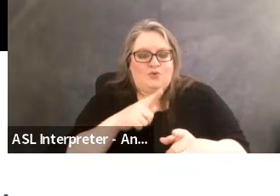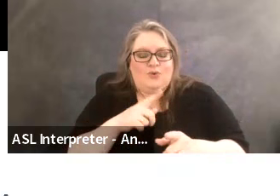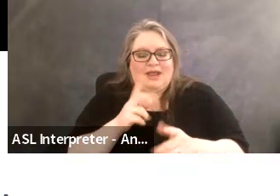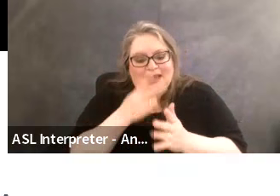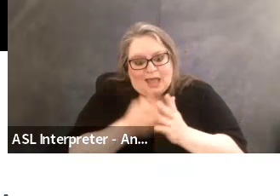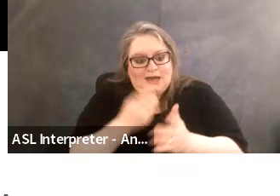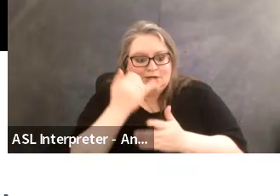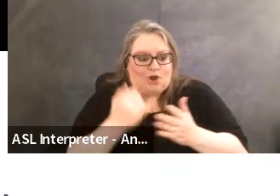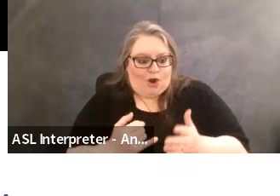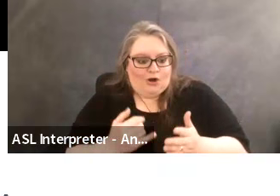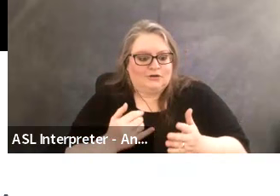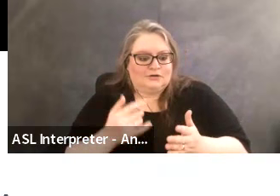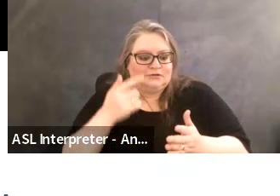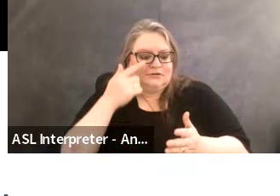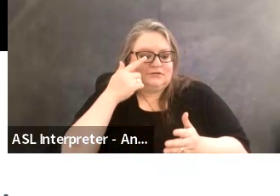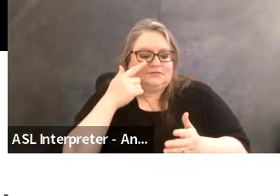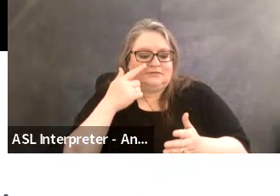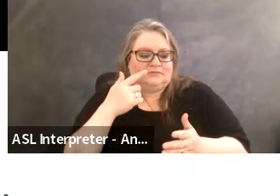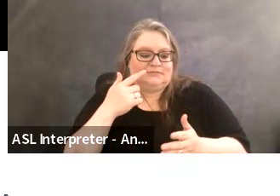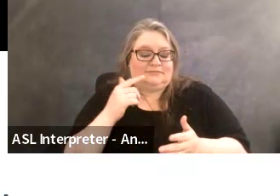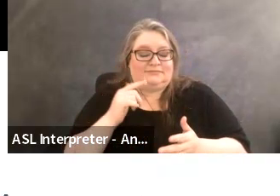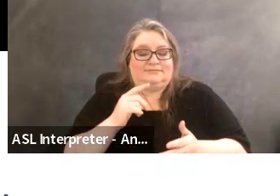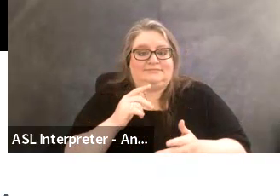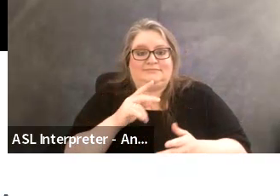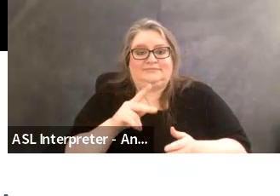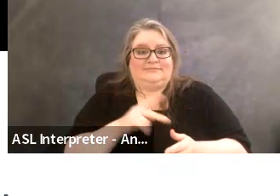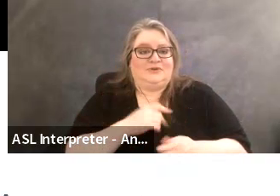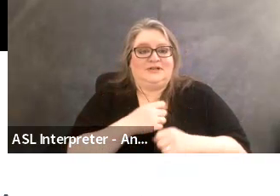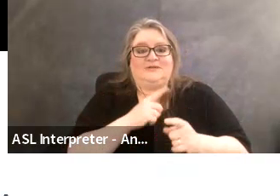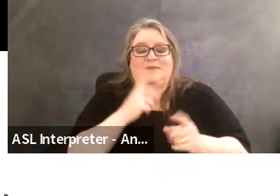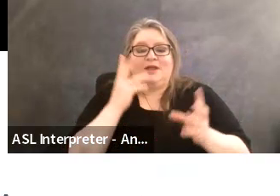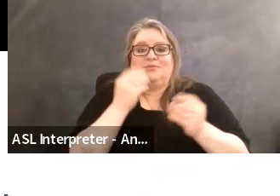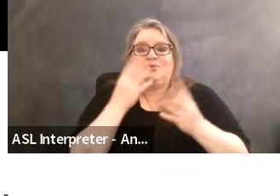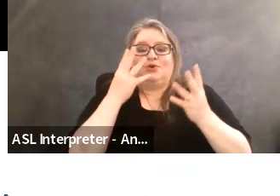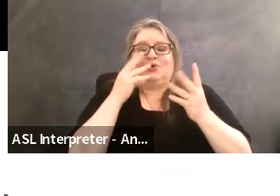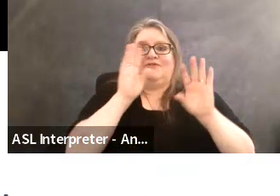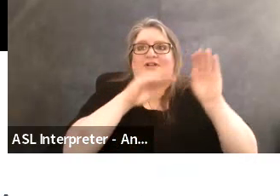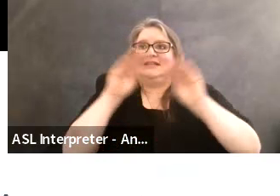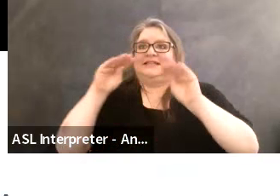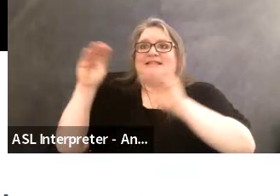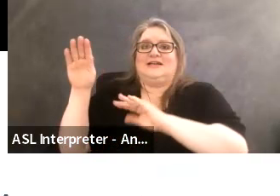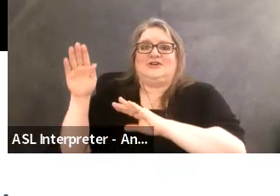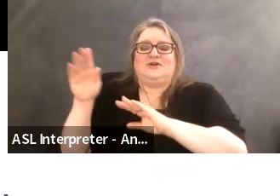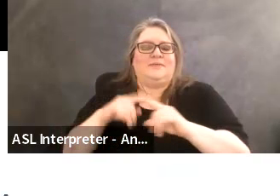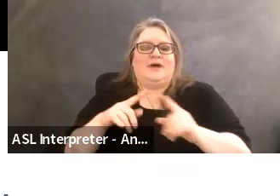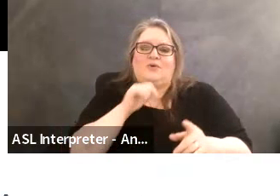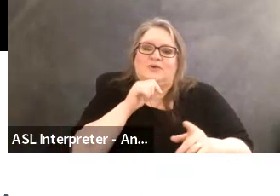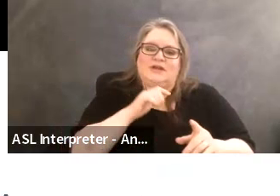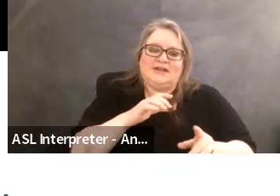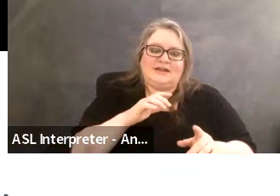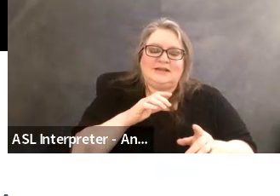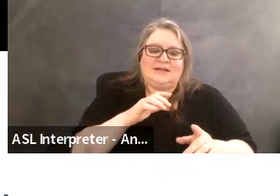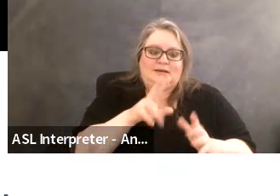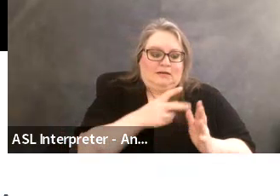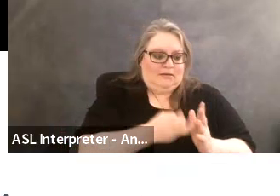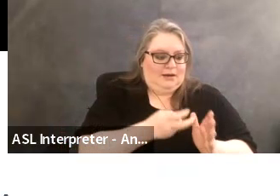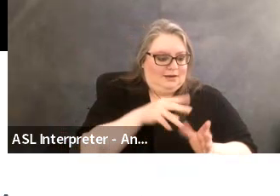into art I personally got into art to make beautiful scenery. We didn't get into art to deal with